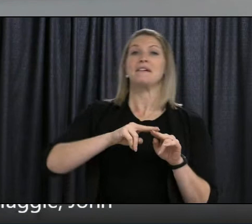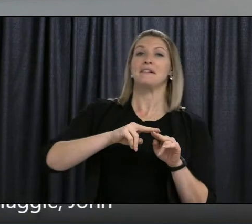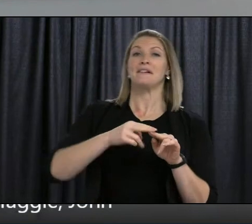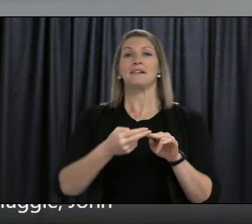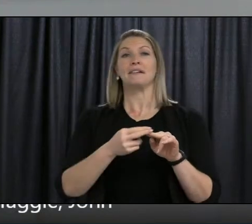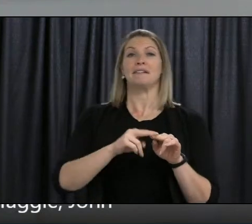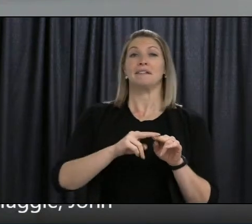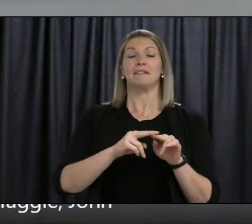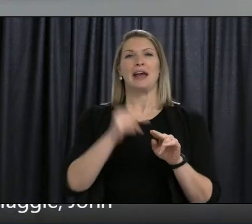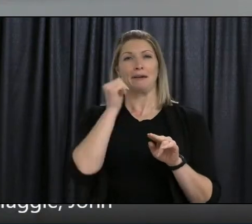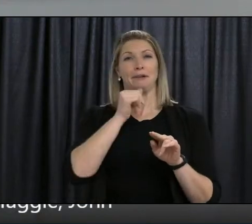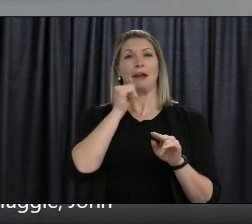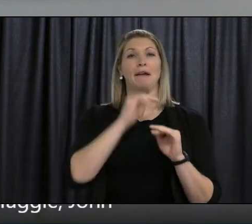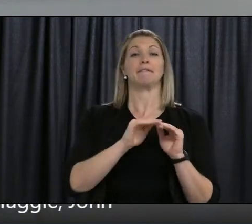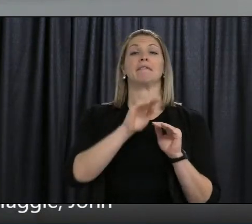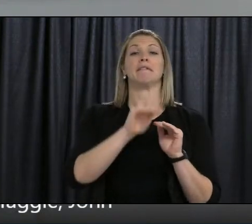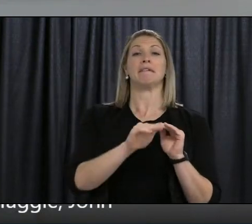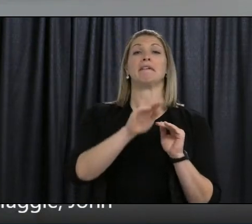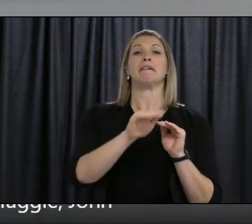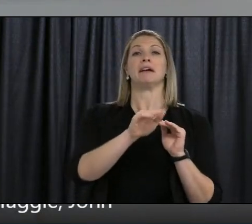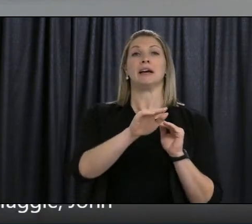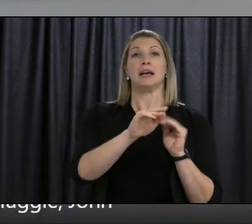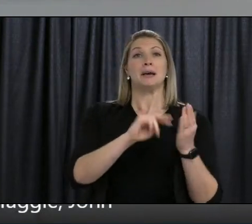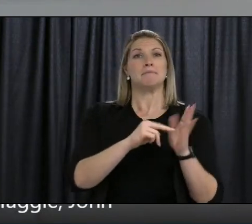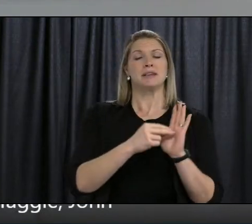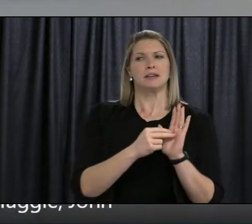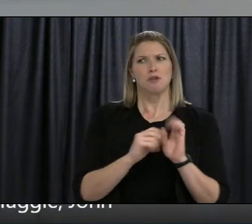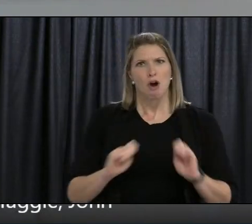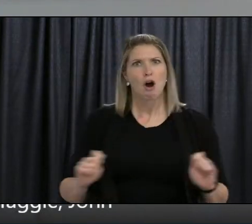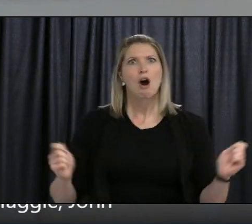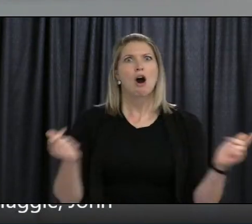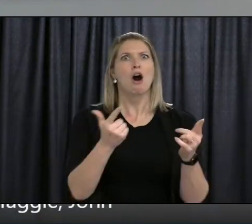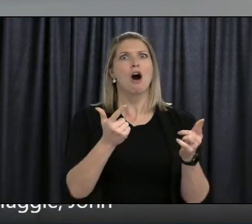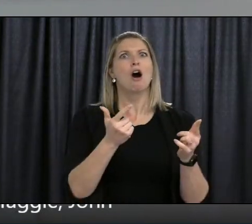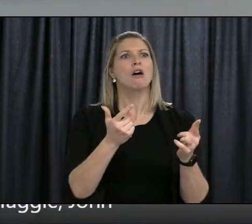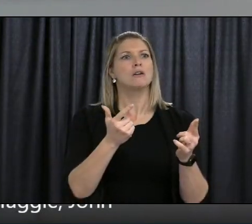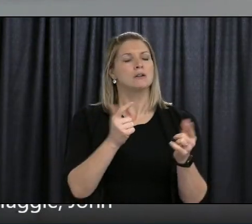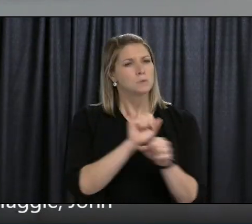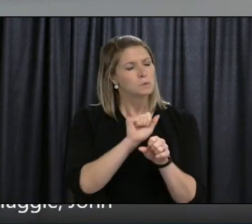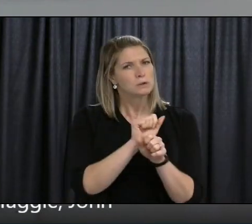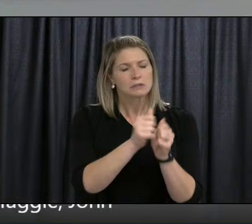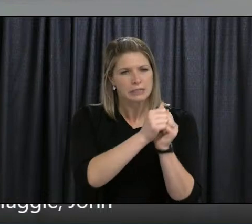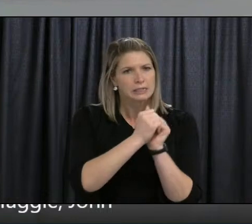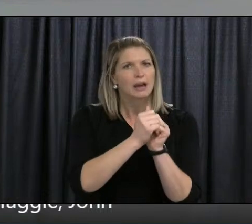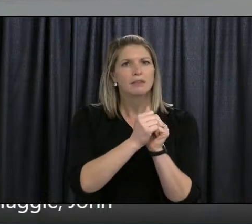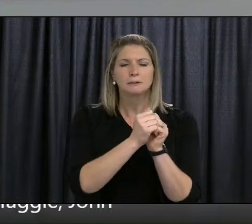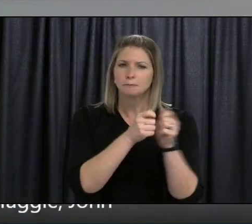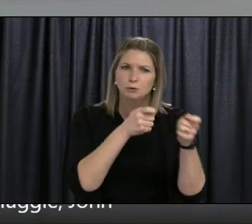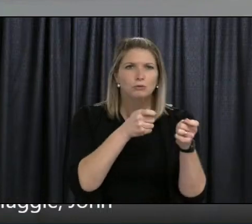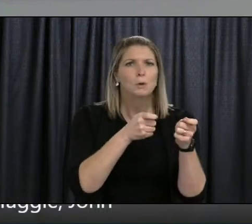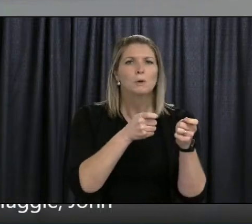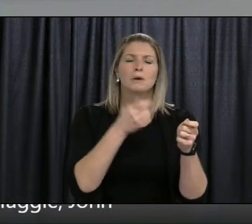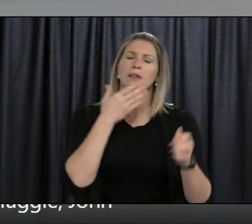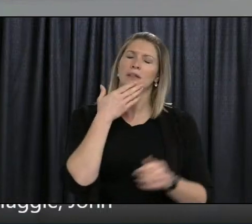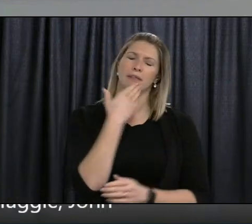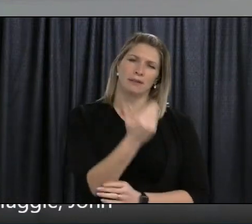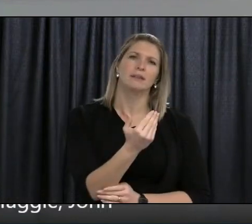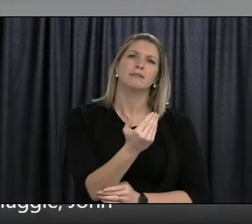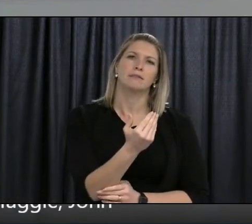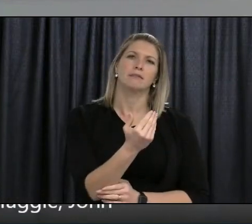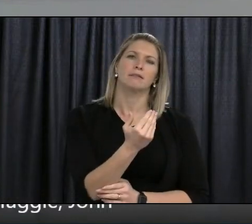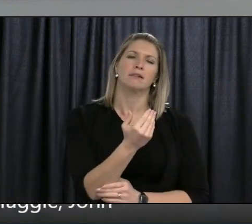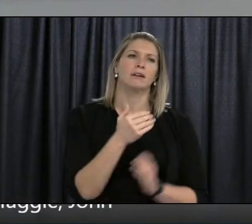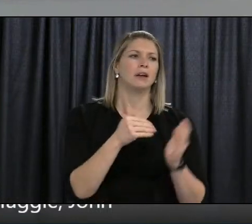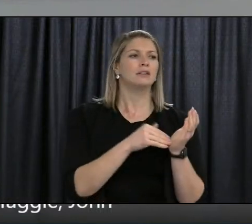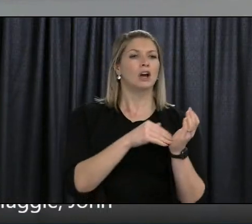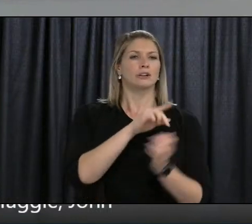making are paying dividends in helping contain this virus. Dr. Fitzgerald